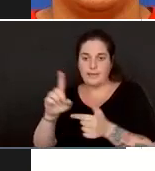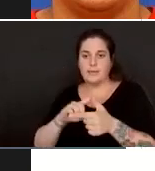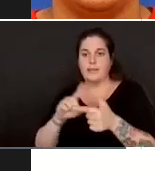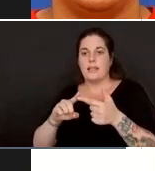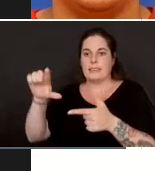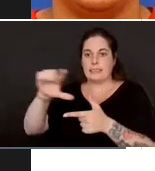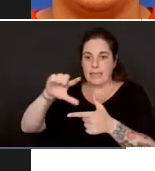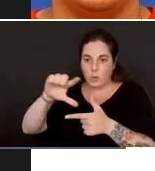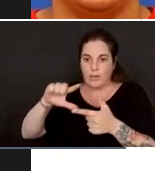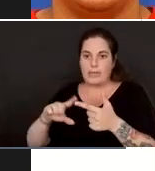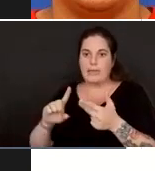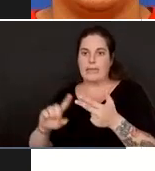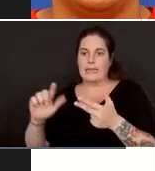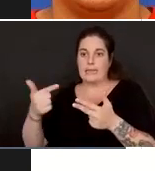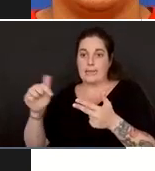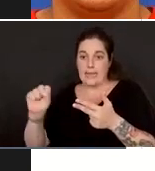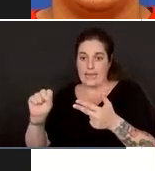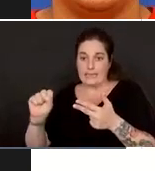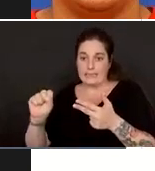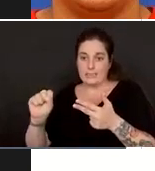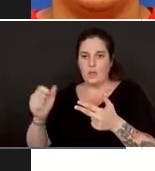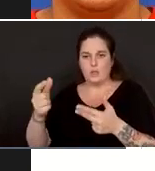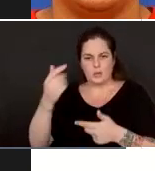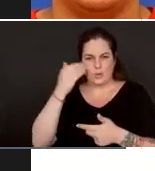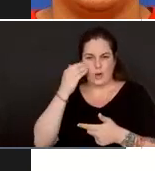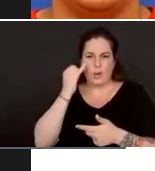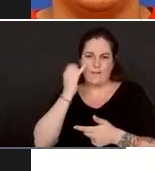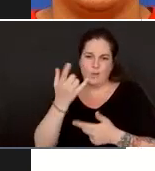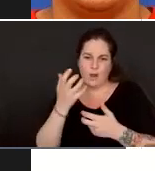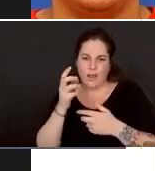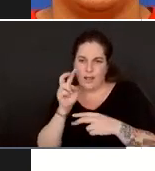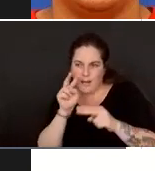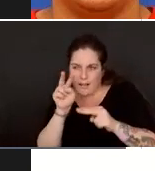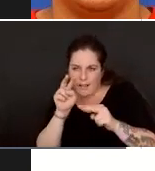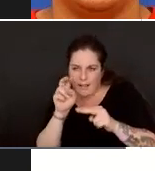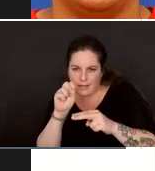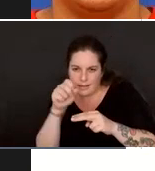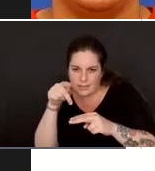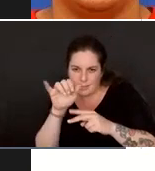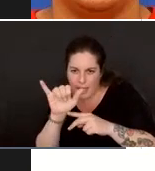spy on someone, you put the spy glass, which is a solid, to the wall.